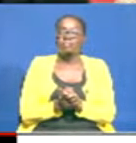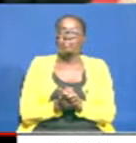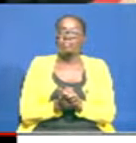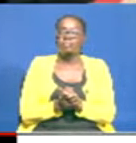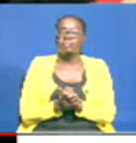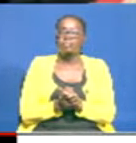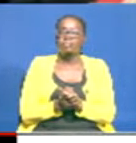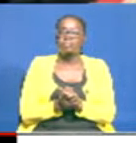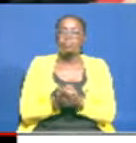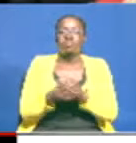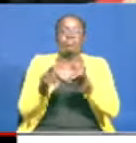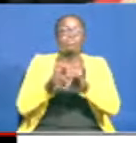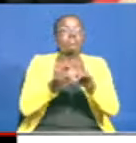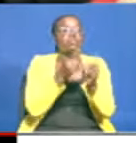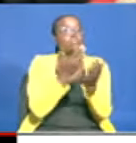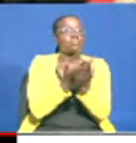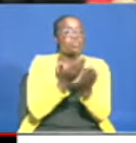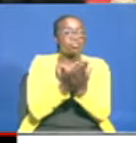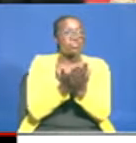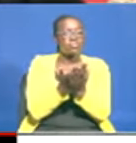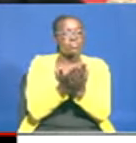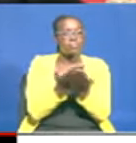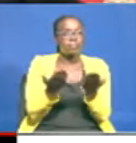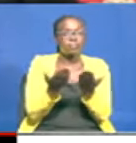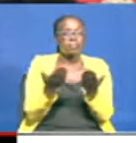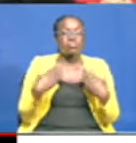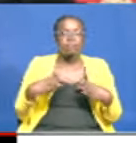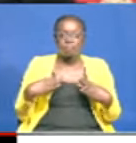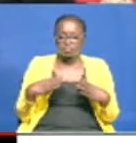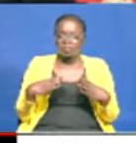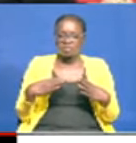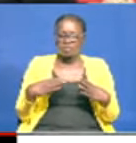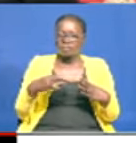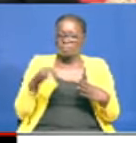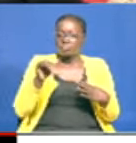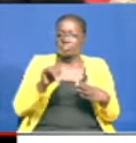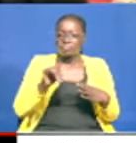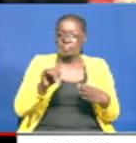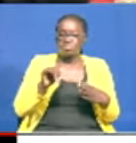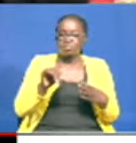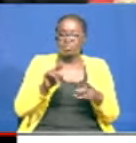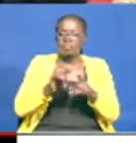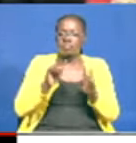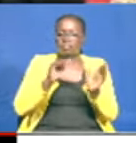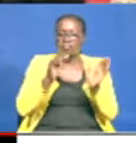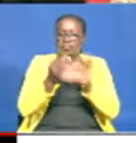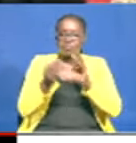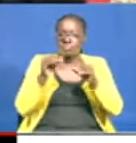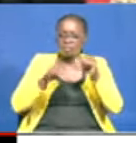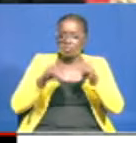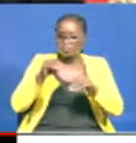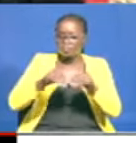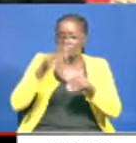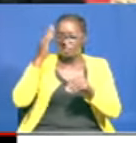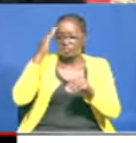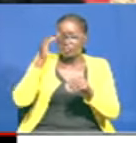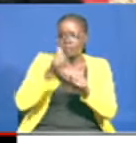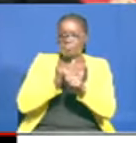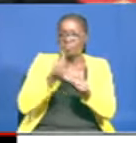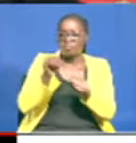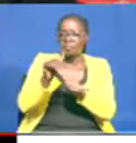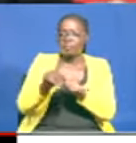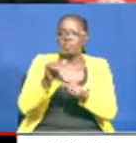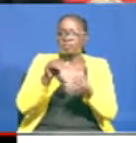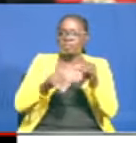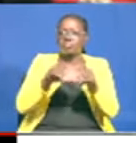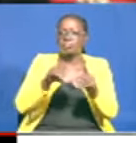We are also appealing to the conscience of the people. Kwamba tunapoingia katika uchaguzi huu, tujue kwamba uchaguzi